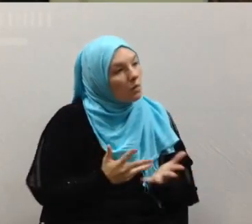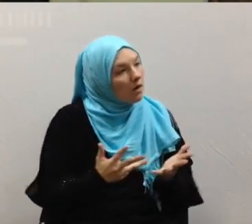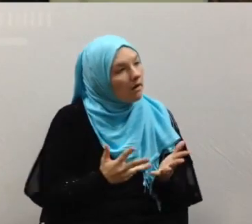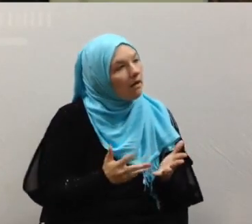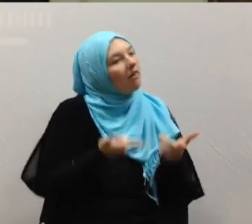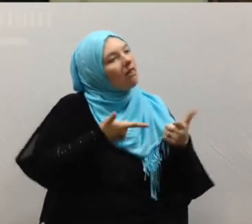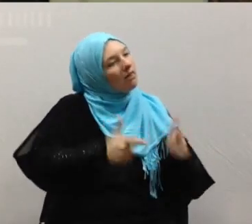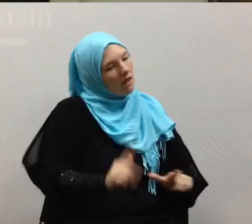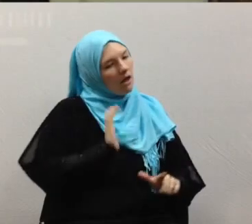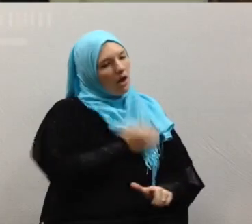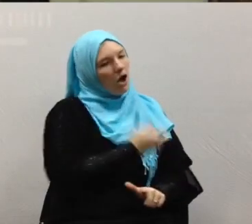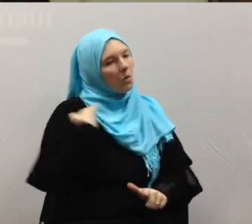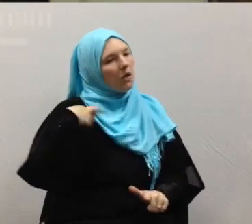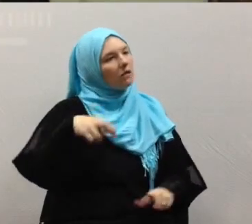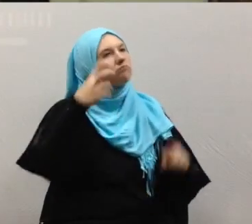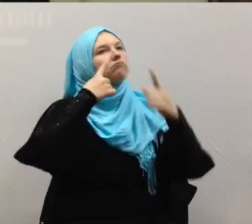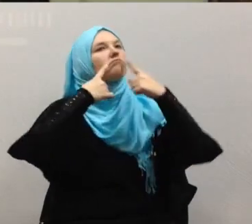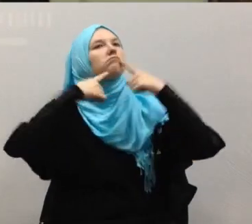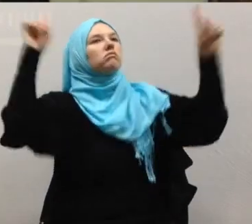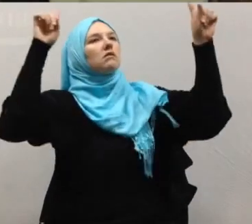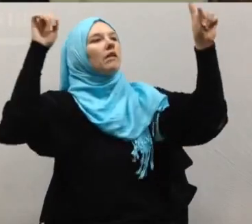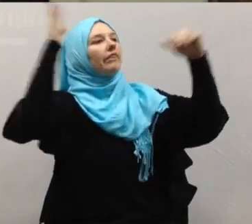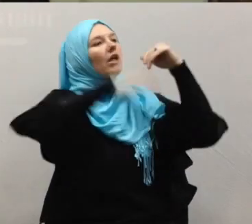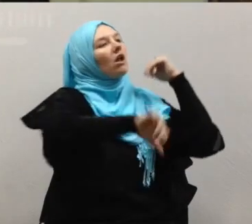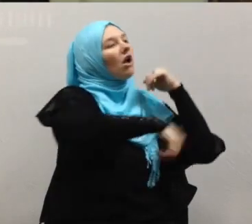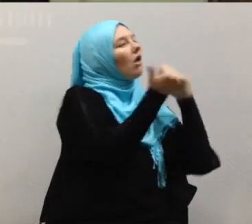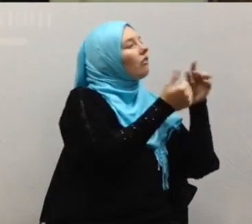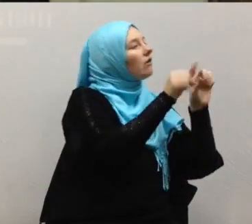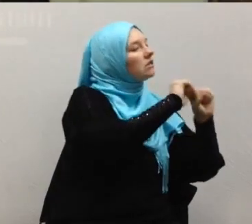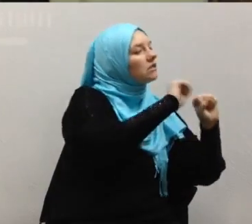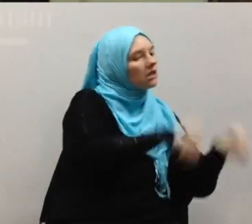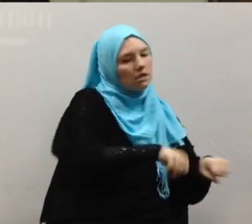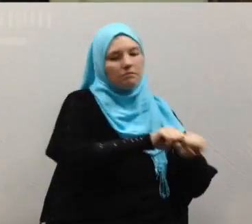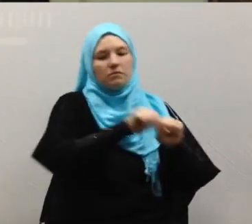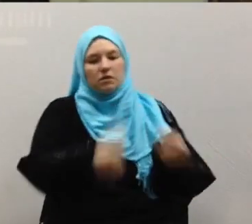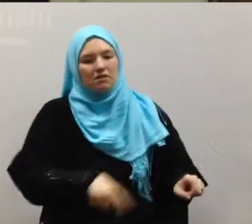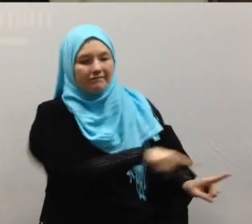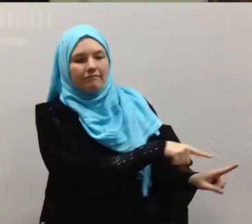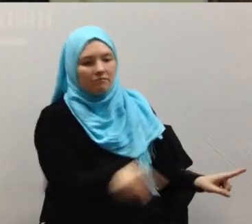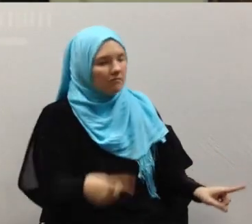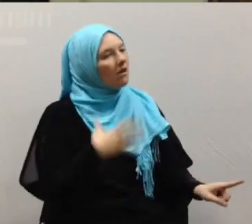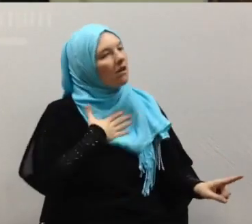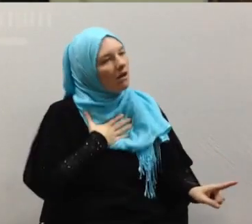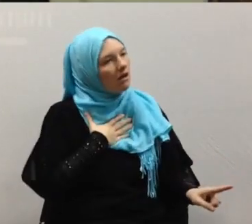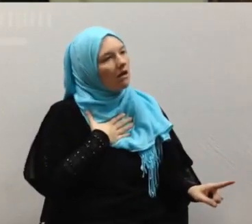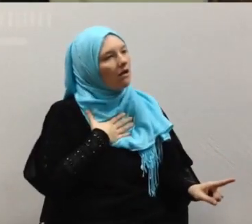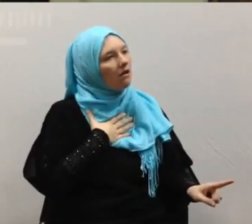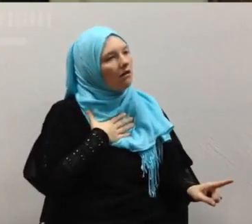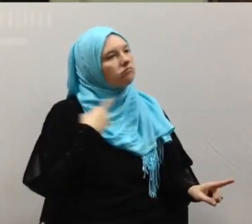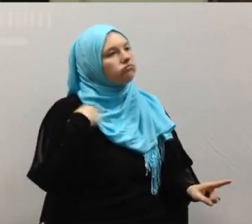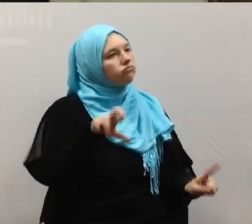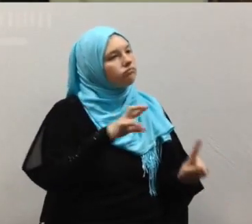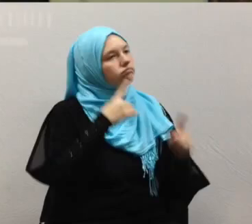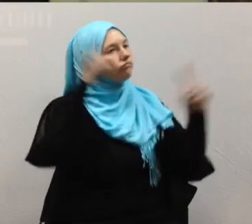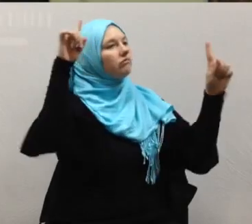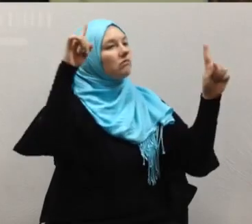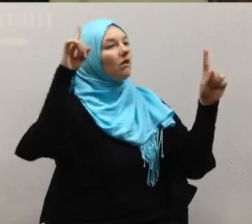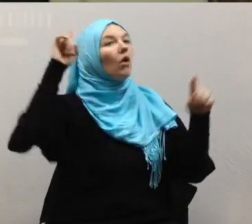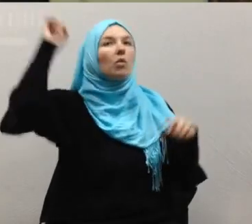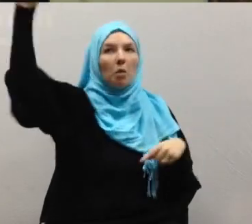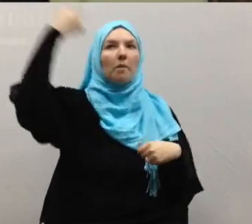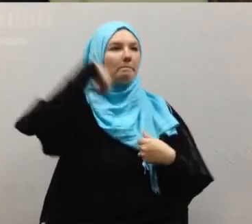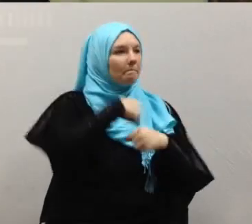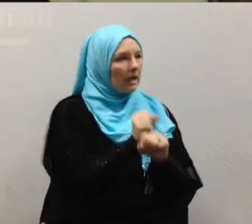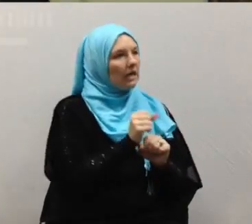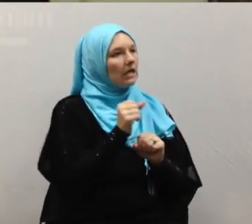systems. Allah made Islam prevail over all other belief systems, to